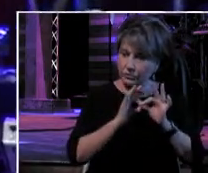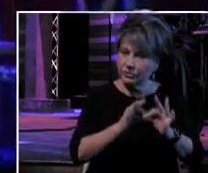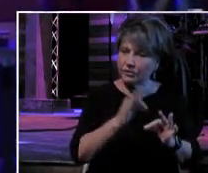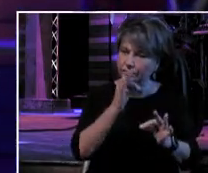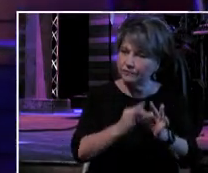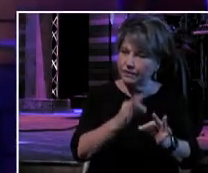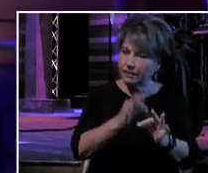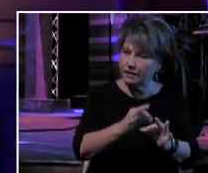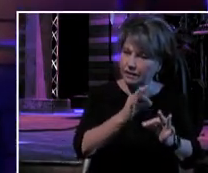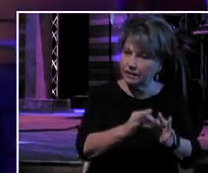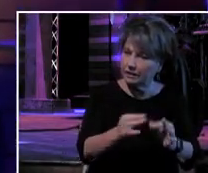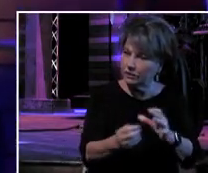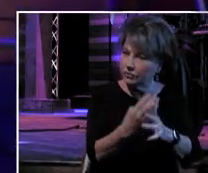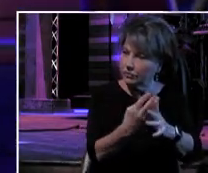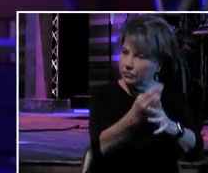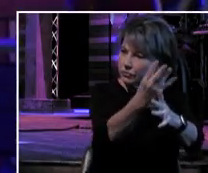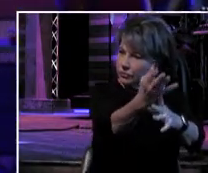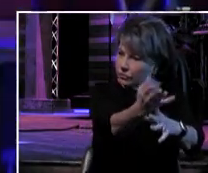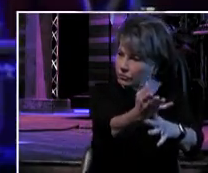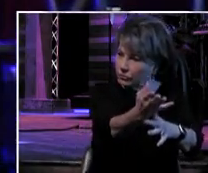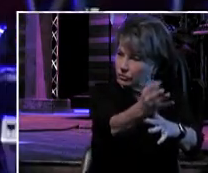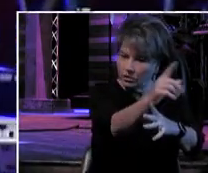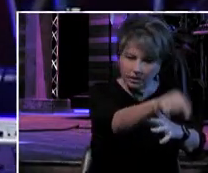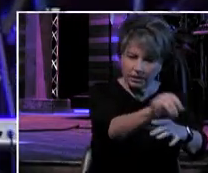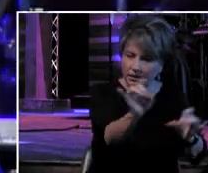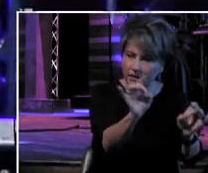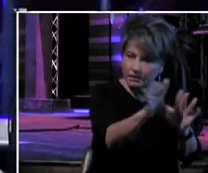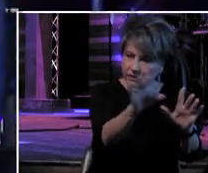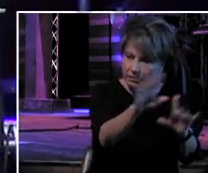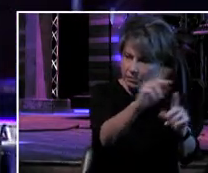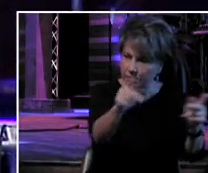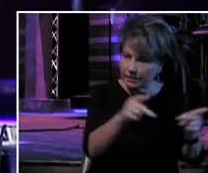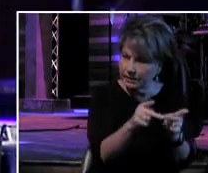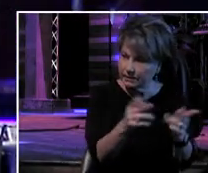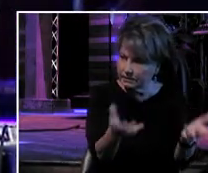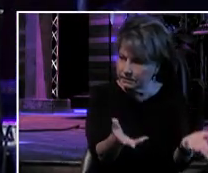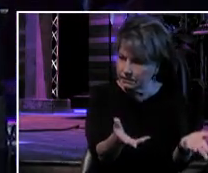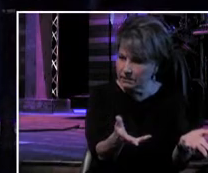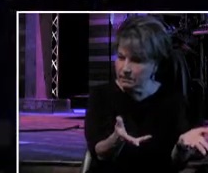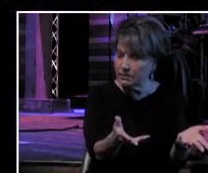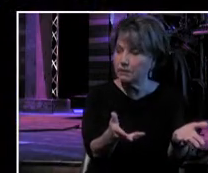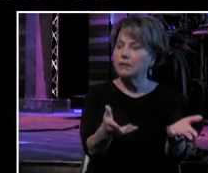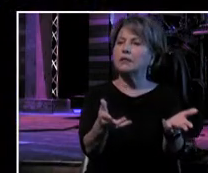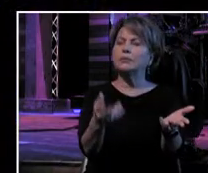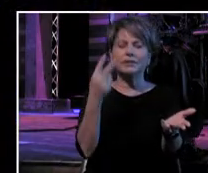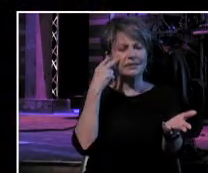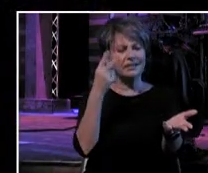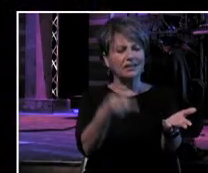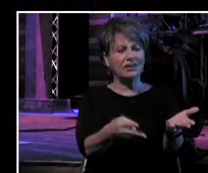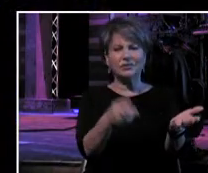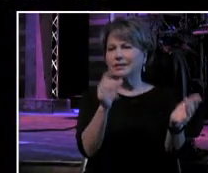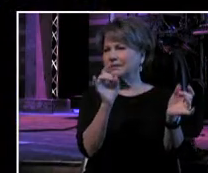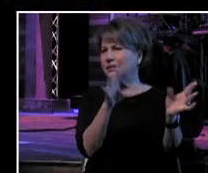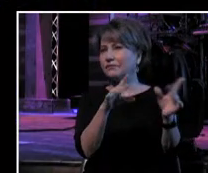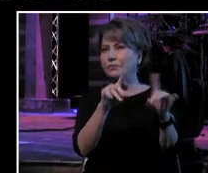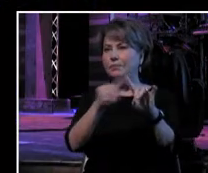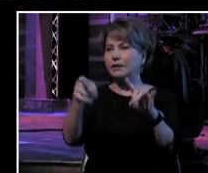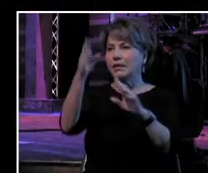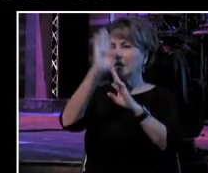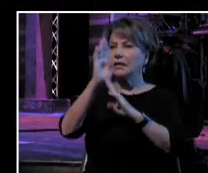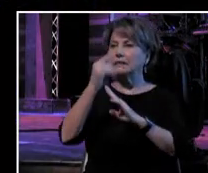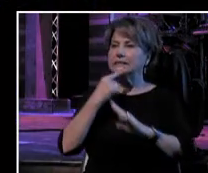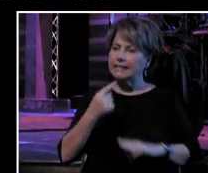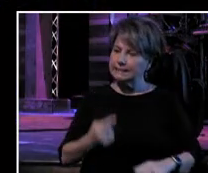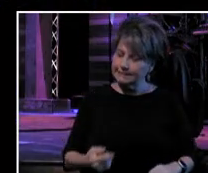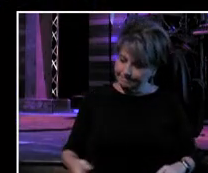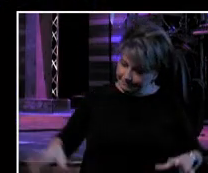And so as we look at this, we just got to remember that although we might view it as a setback, God is saying, step up. It's part